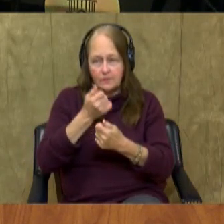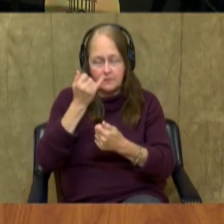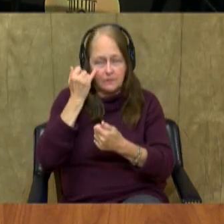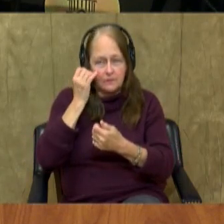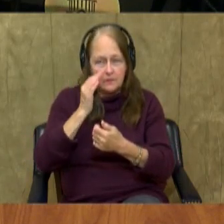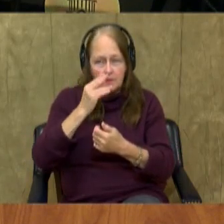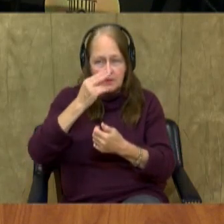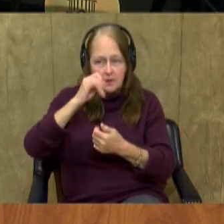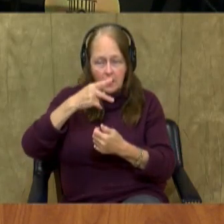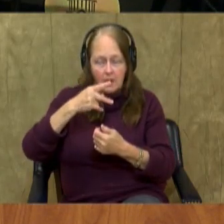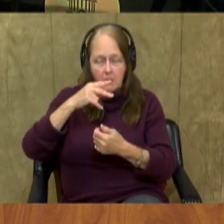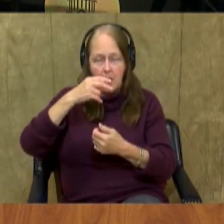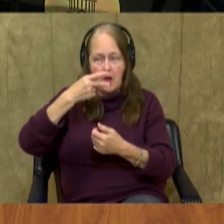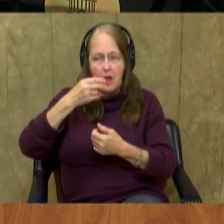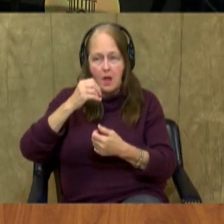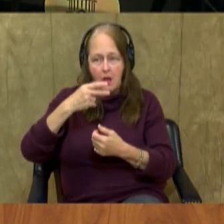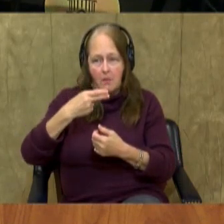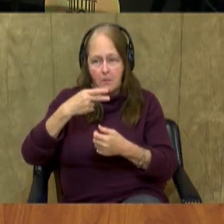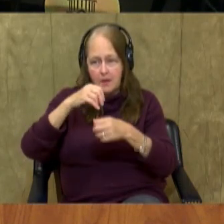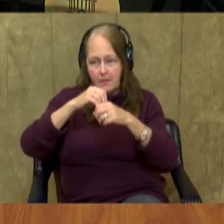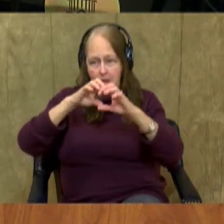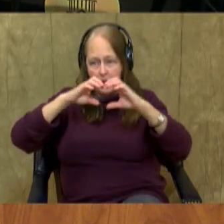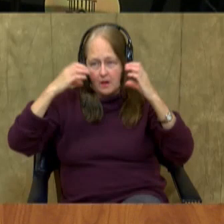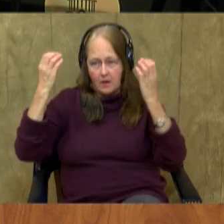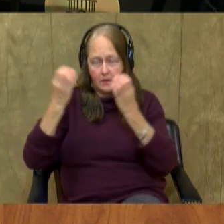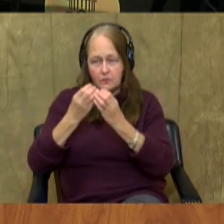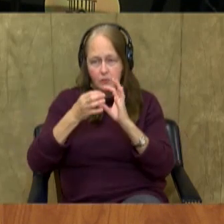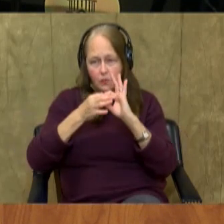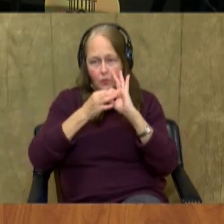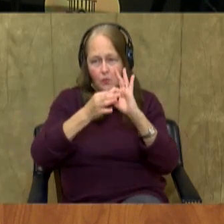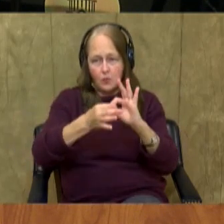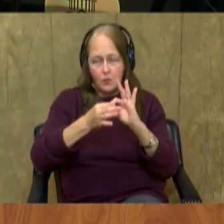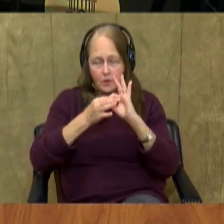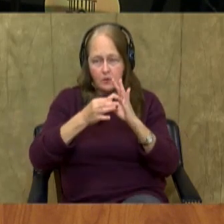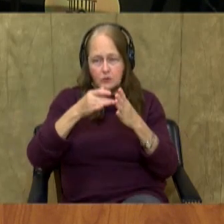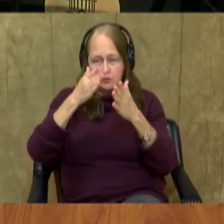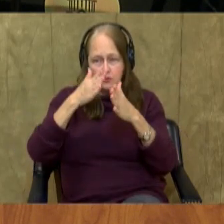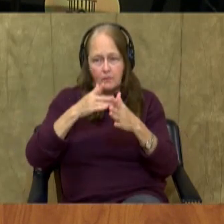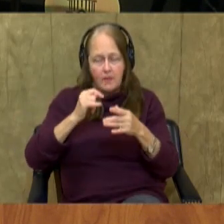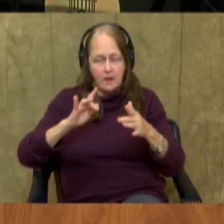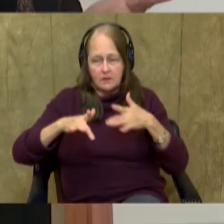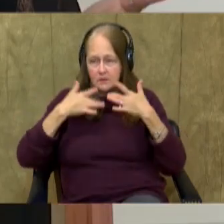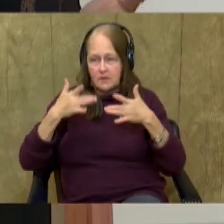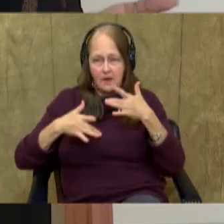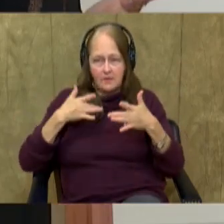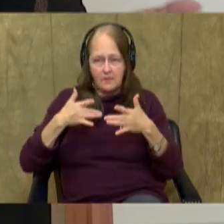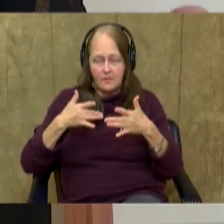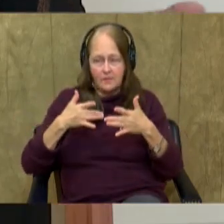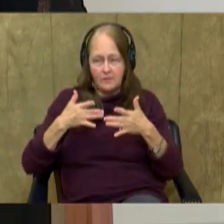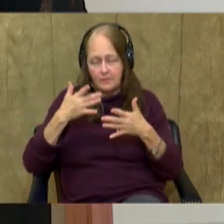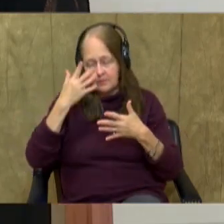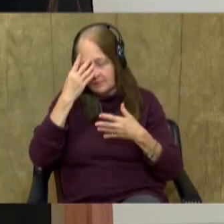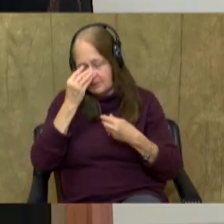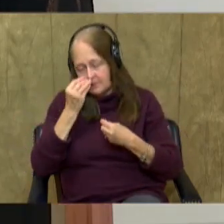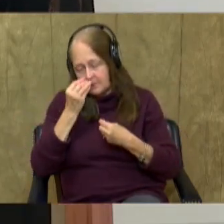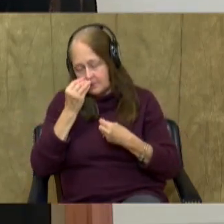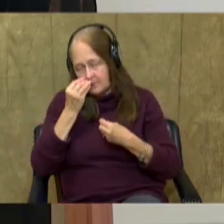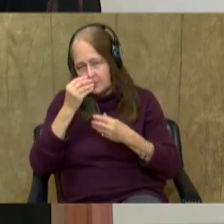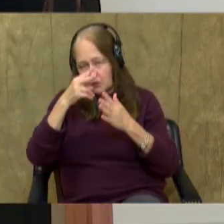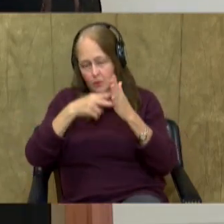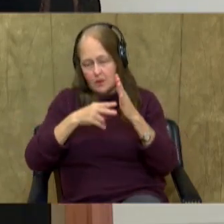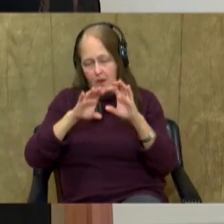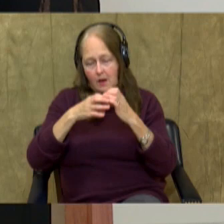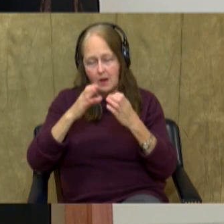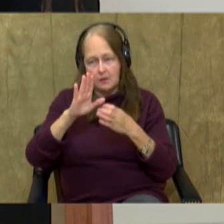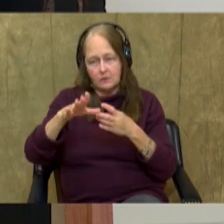talking about hip-hop in the classroom, it does relate to students. They're excited about that. They could have been falling asleep, especially in my reading